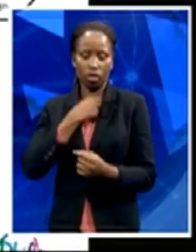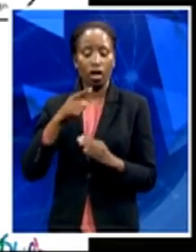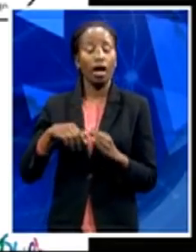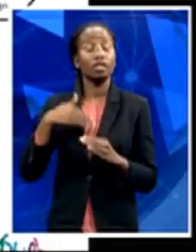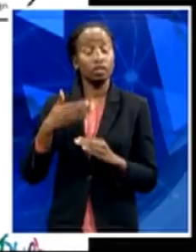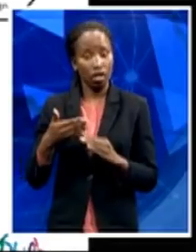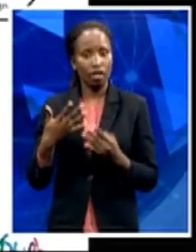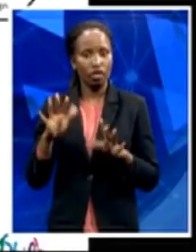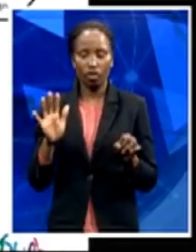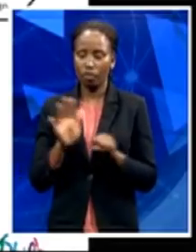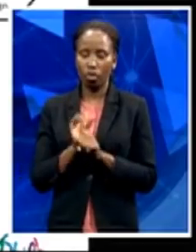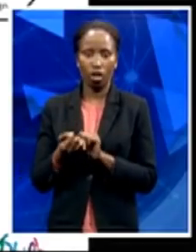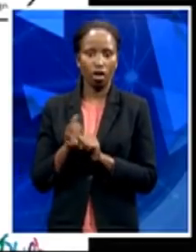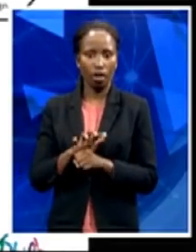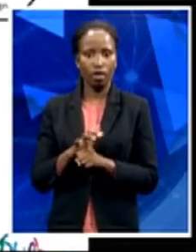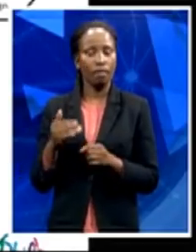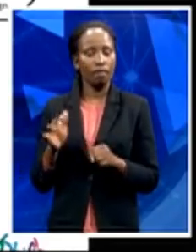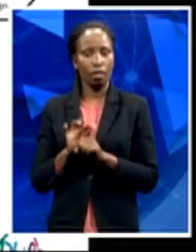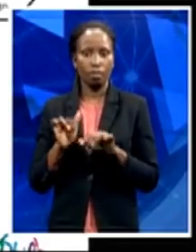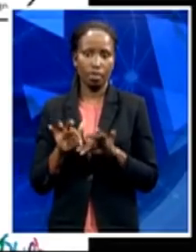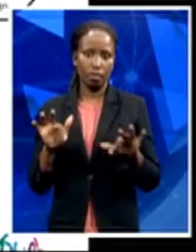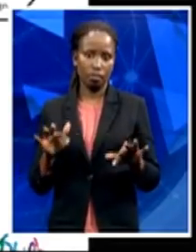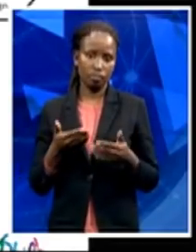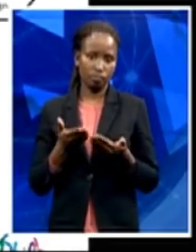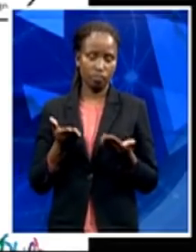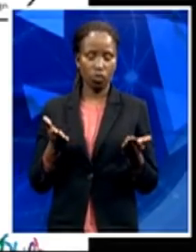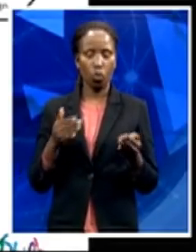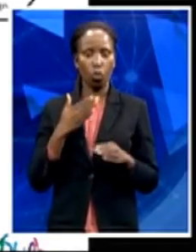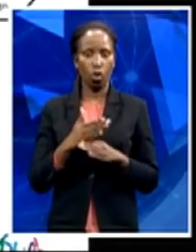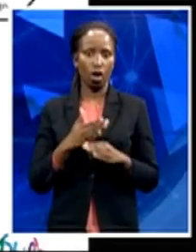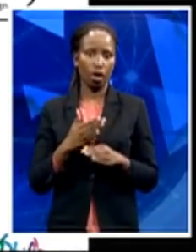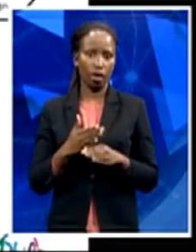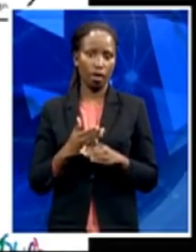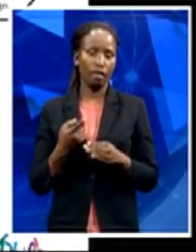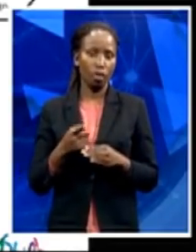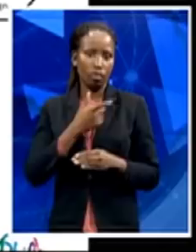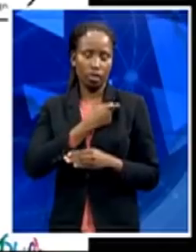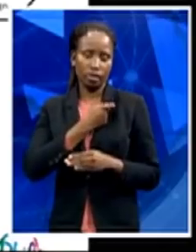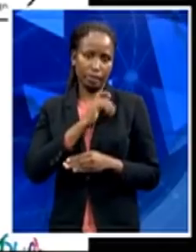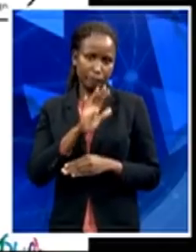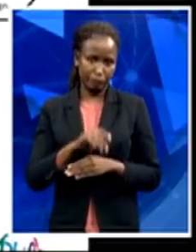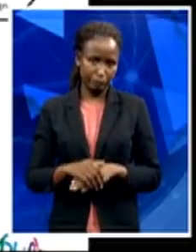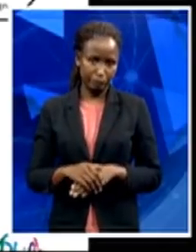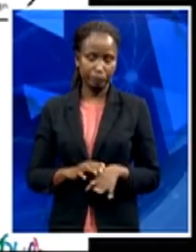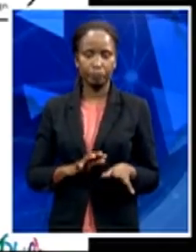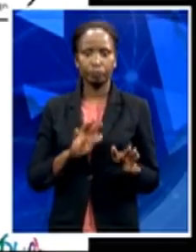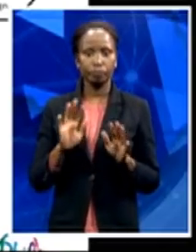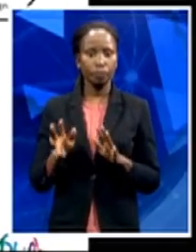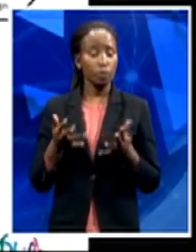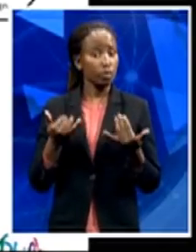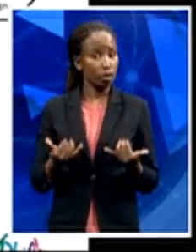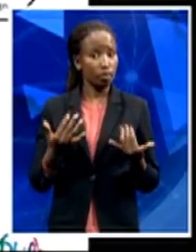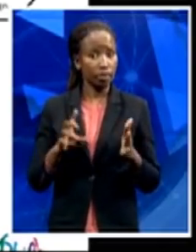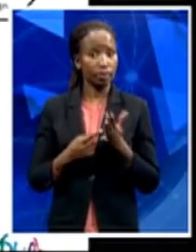of those that are workers eligible for vaccination. And what we had also indicated is that we'll